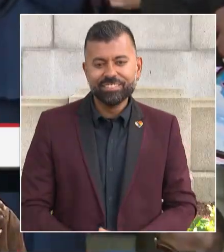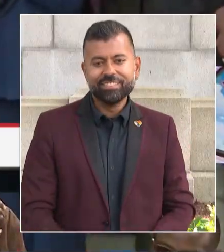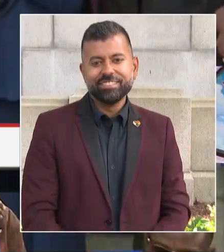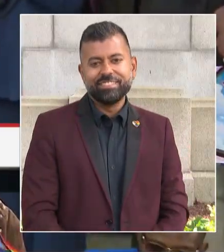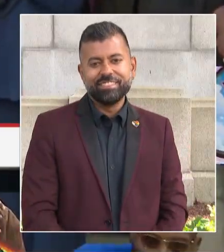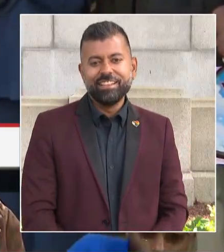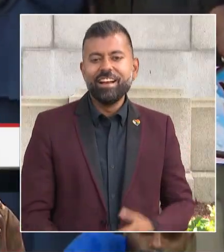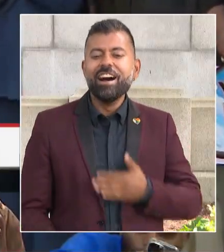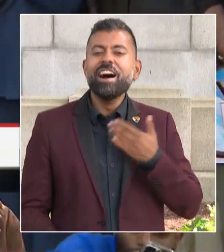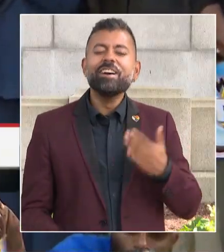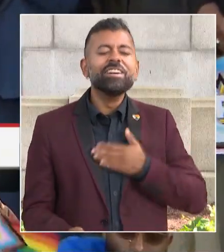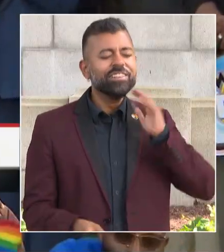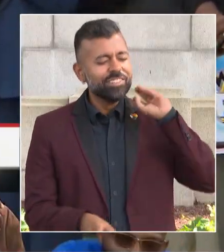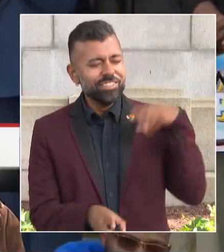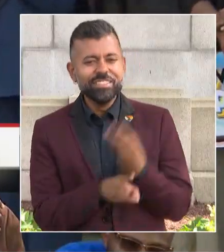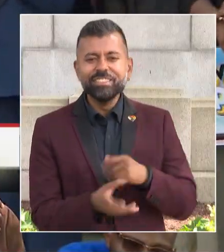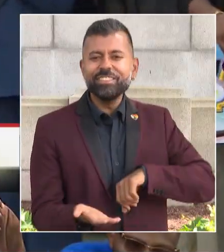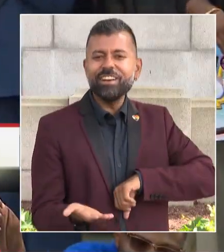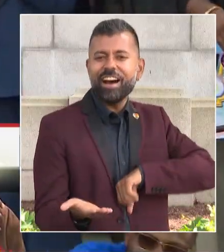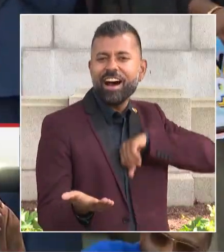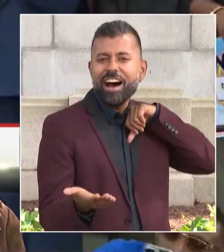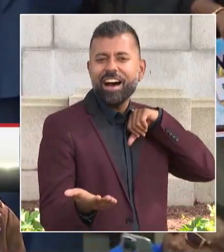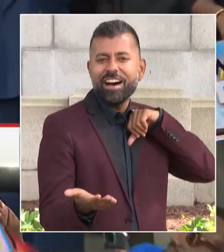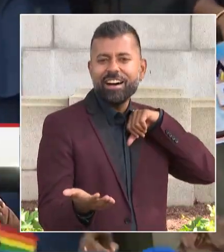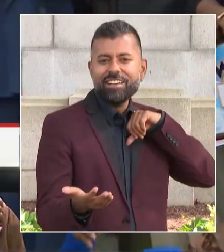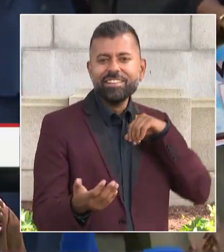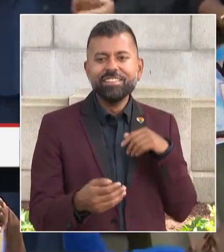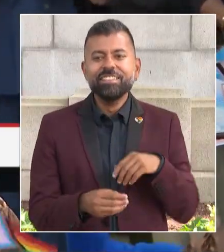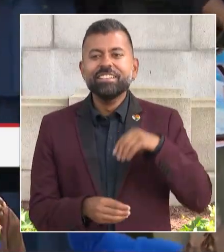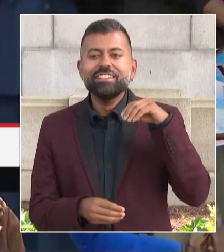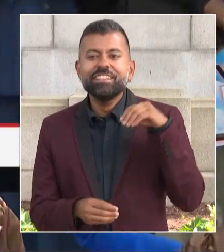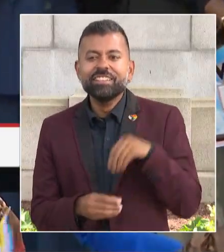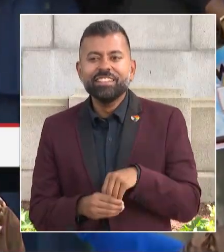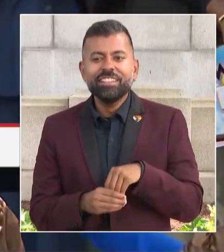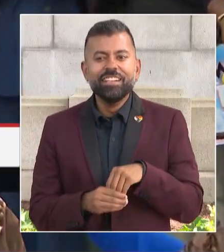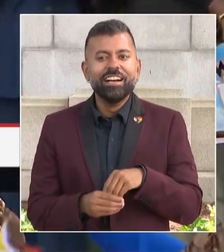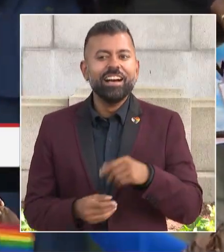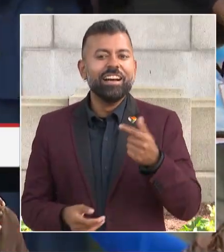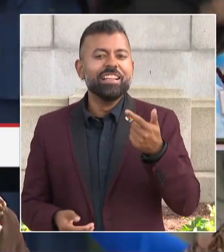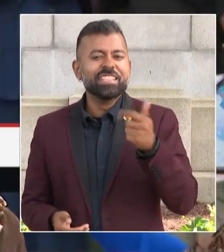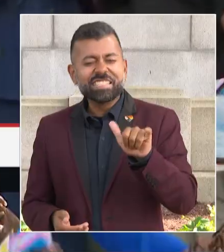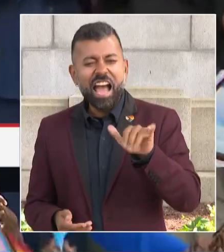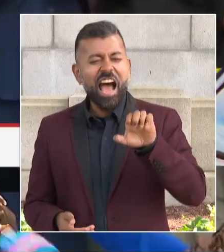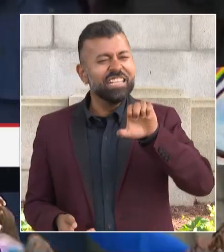Happy World Pride in the gayest city in the world.